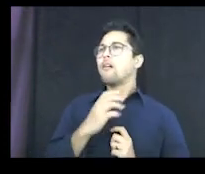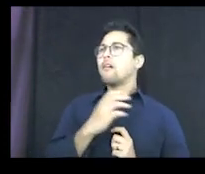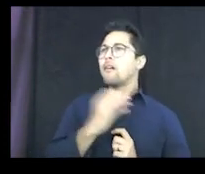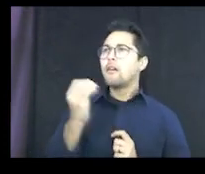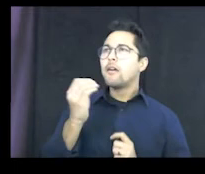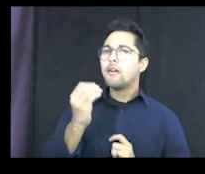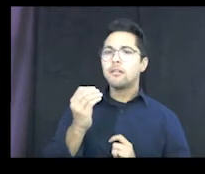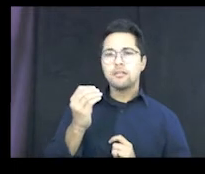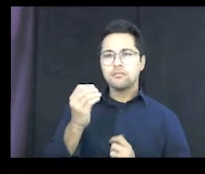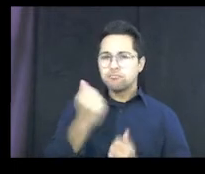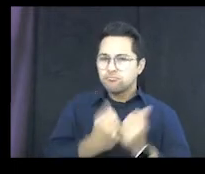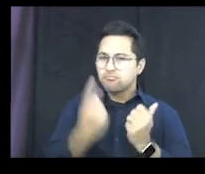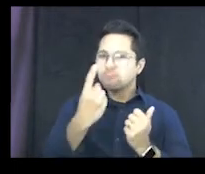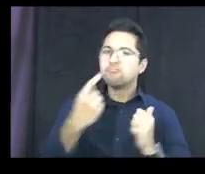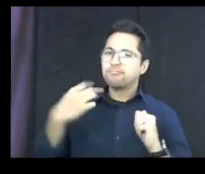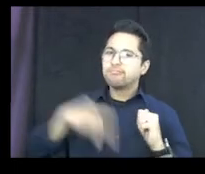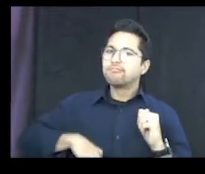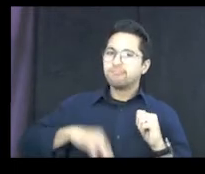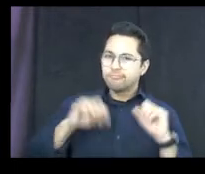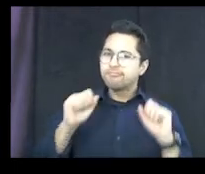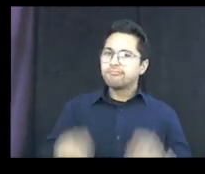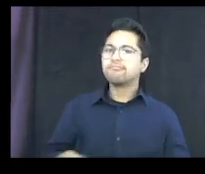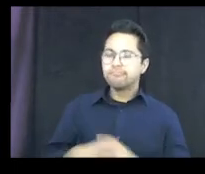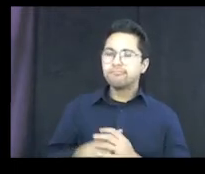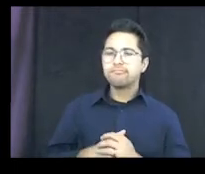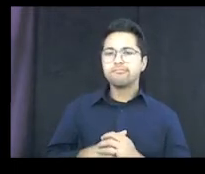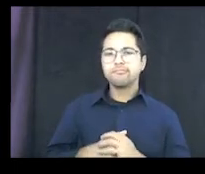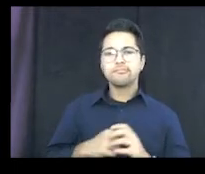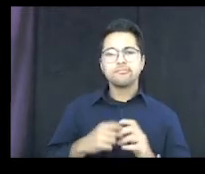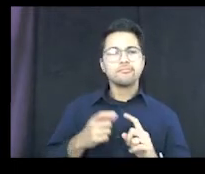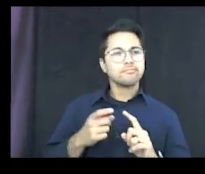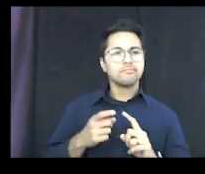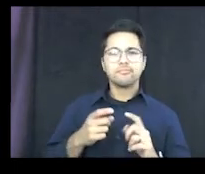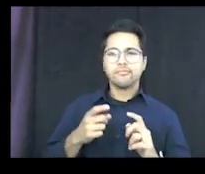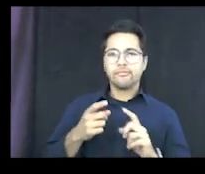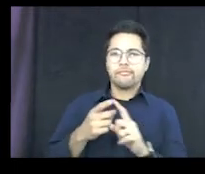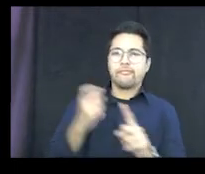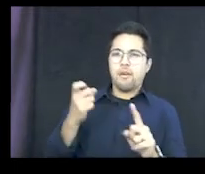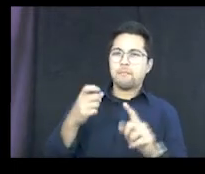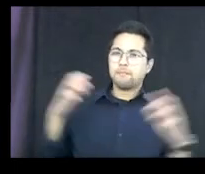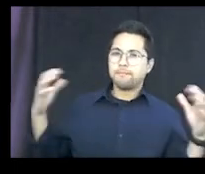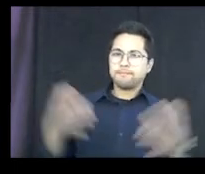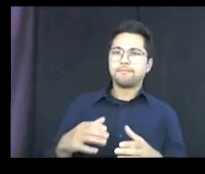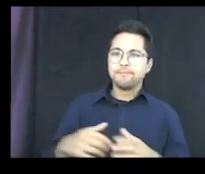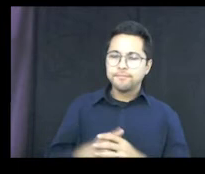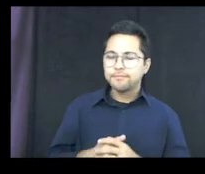everyone is able to benefit from gathering together.